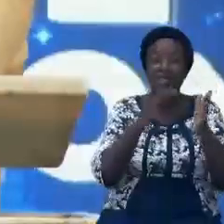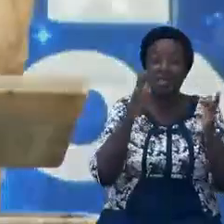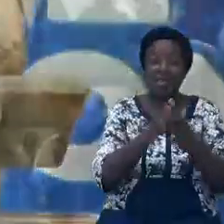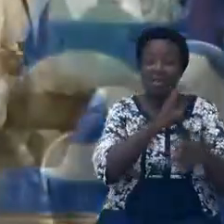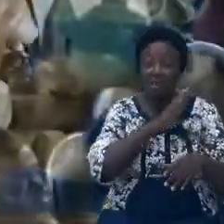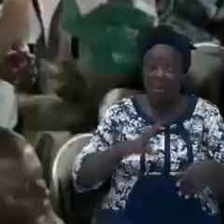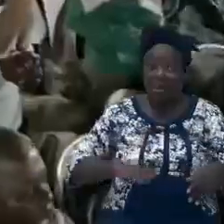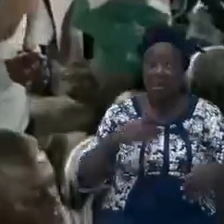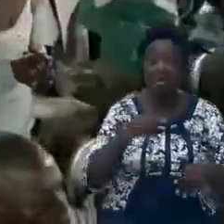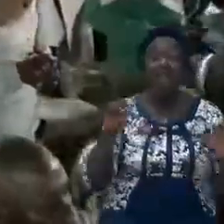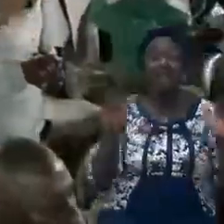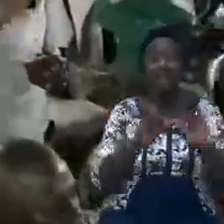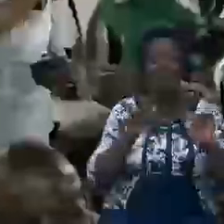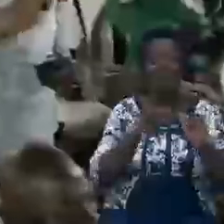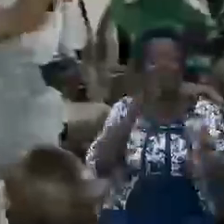the Lord.